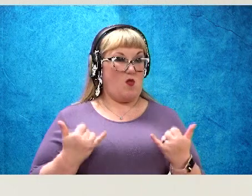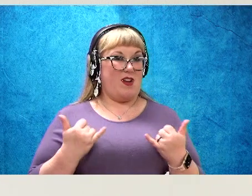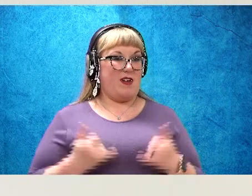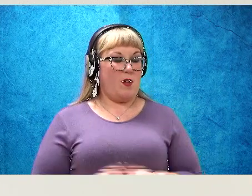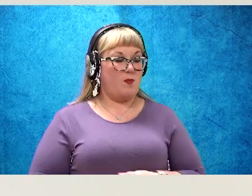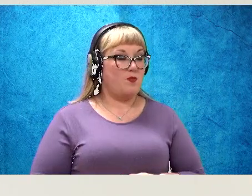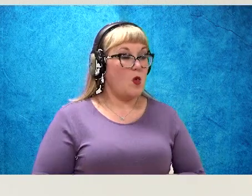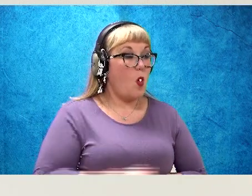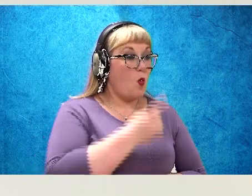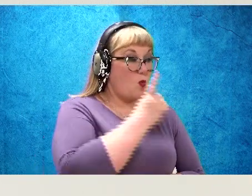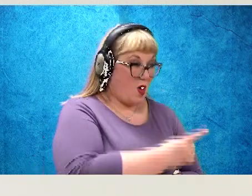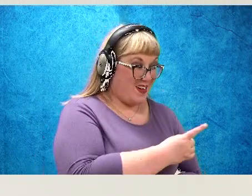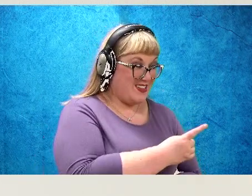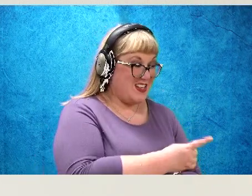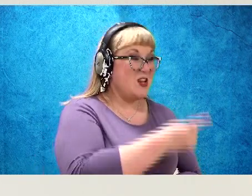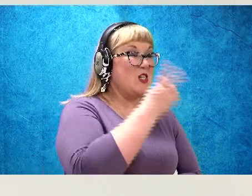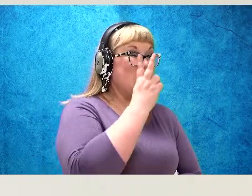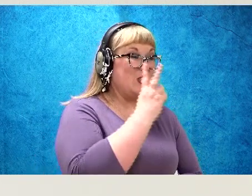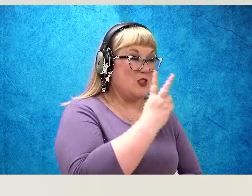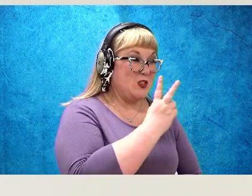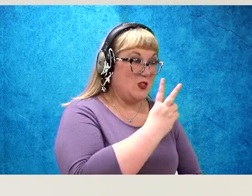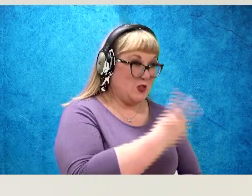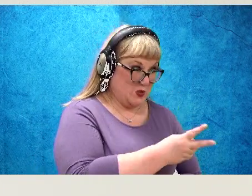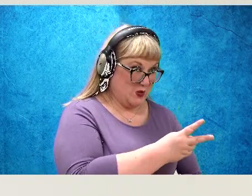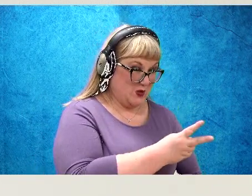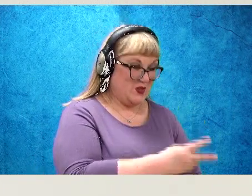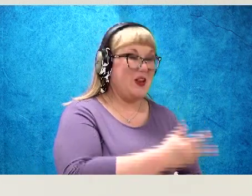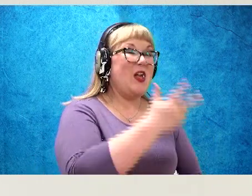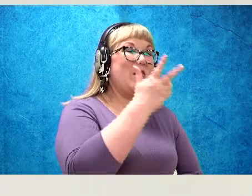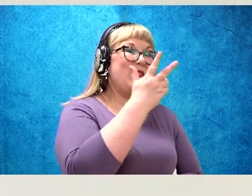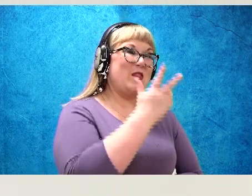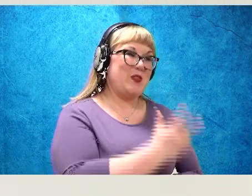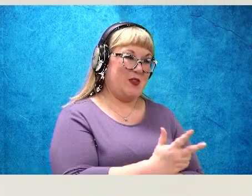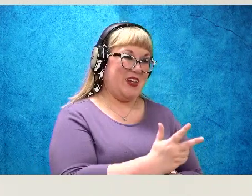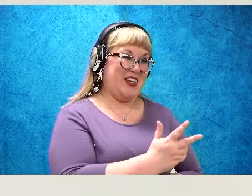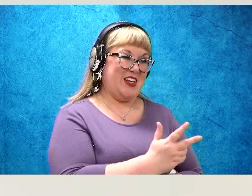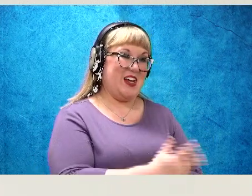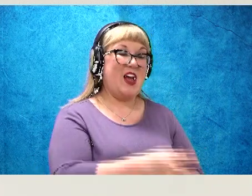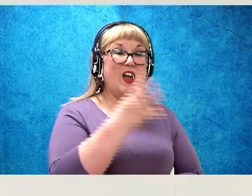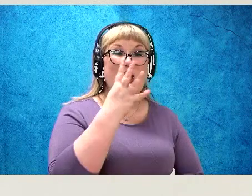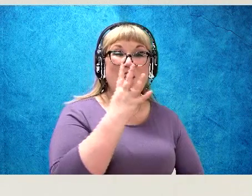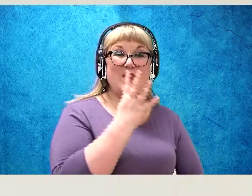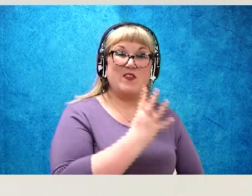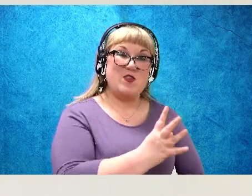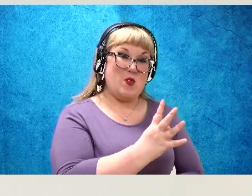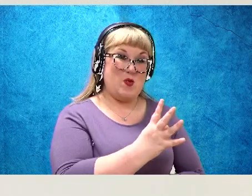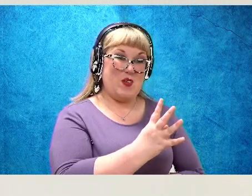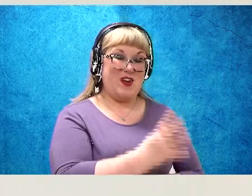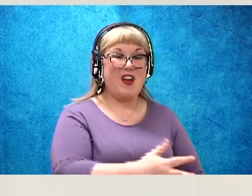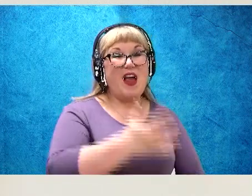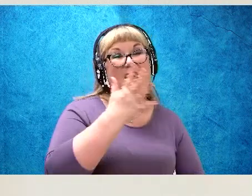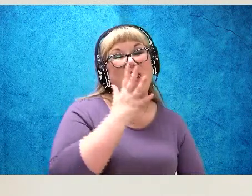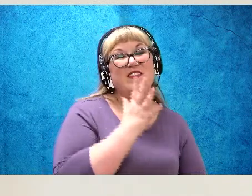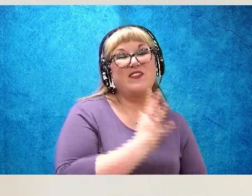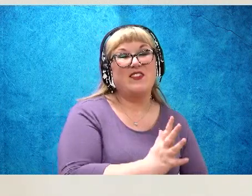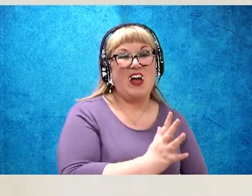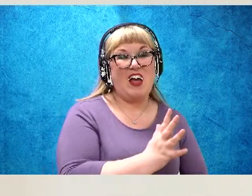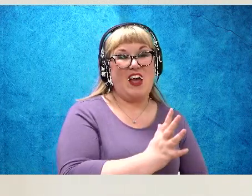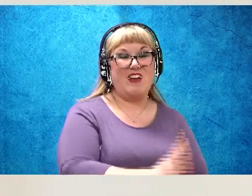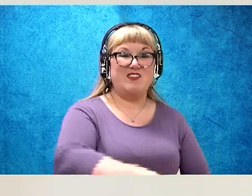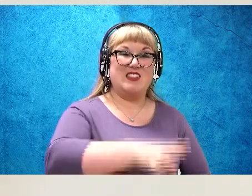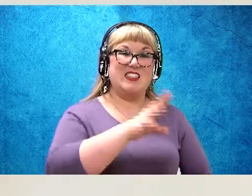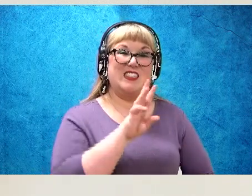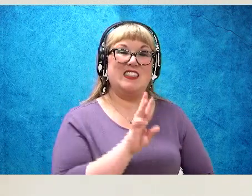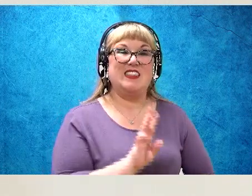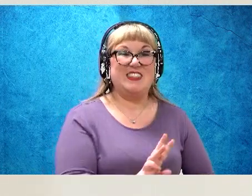count. 1, 2, 3, 4,